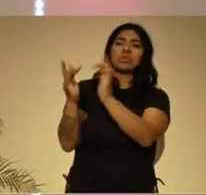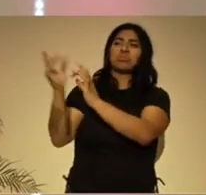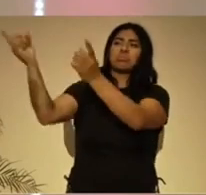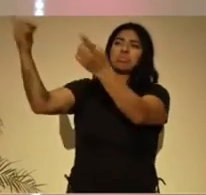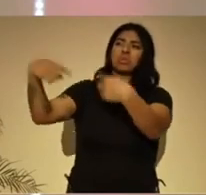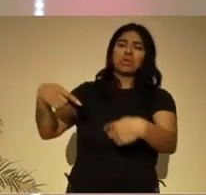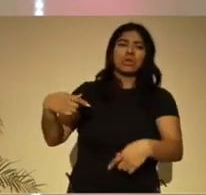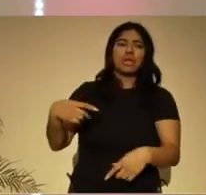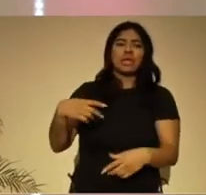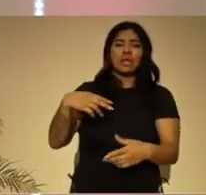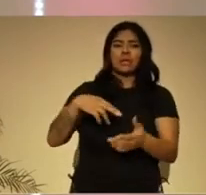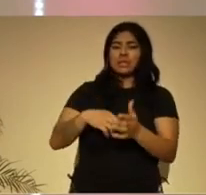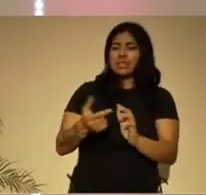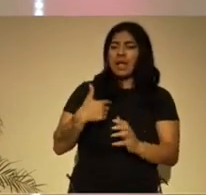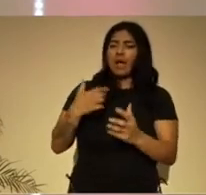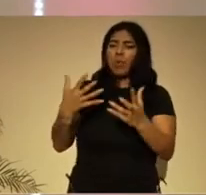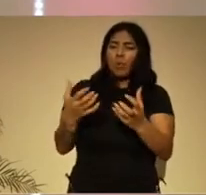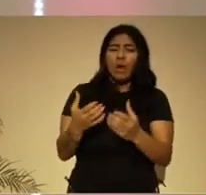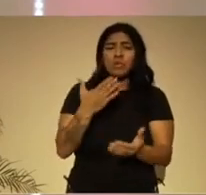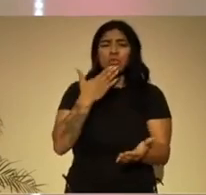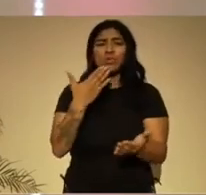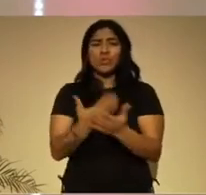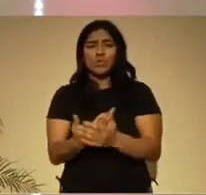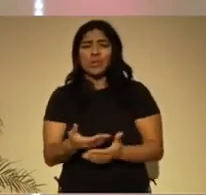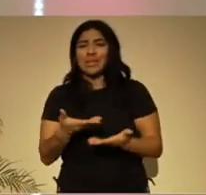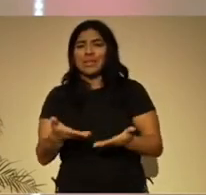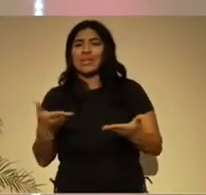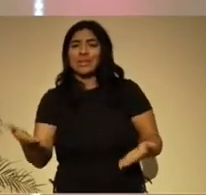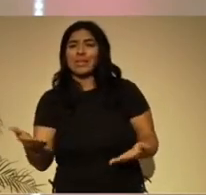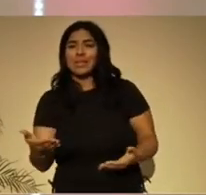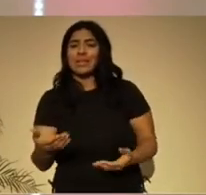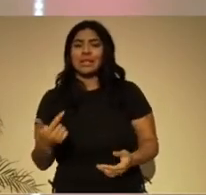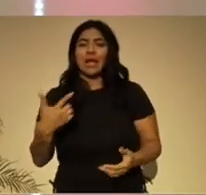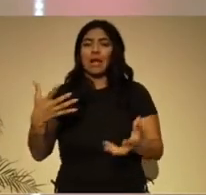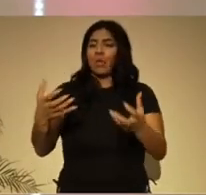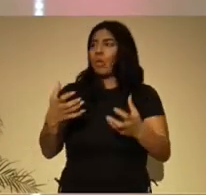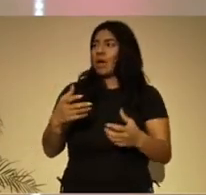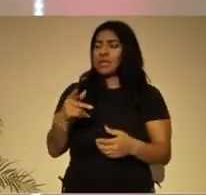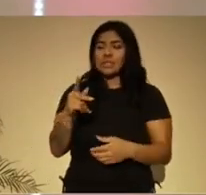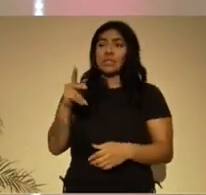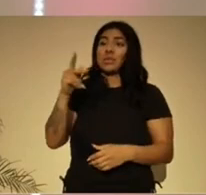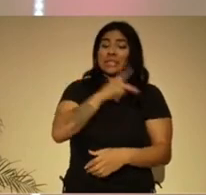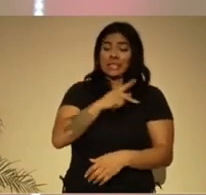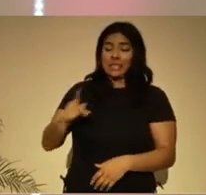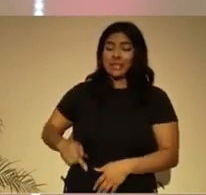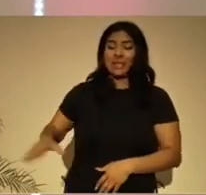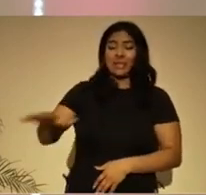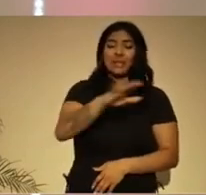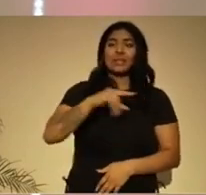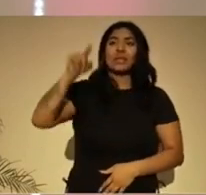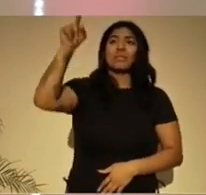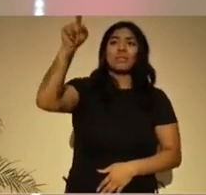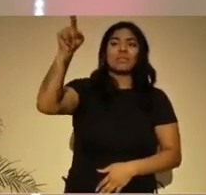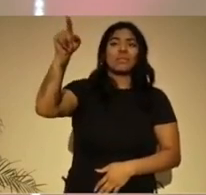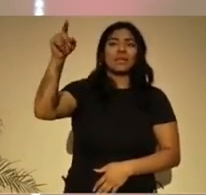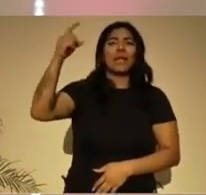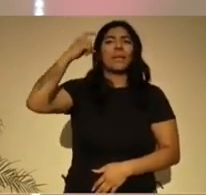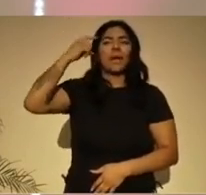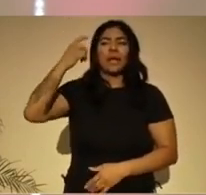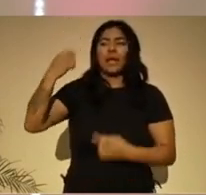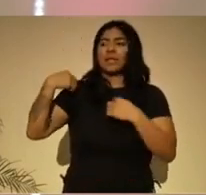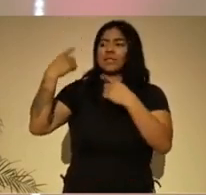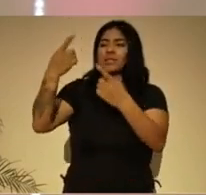wanna bear good fruit. I wanna do things. I wanna keep this kingdom in mind until he returns.